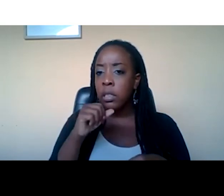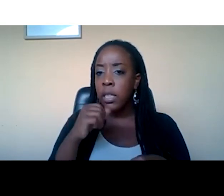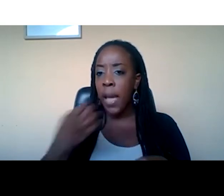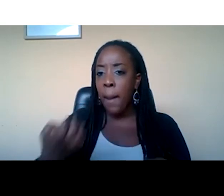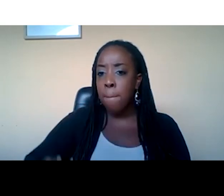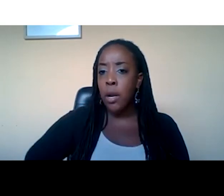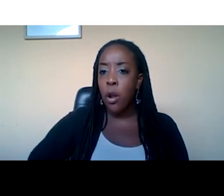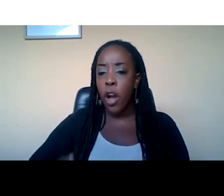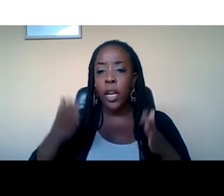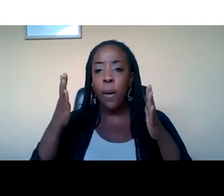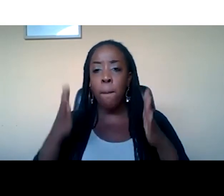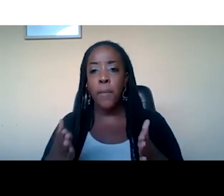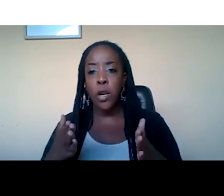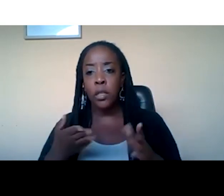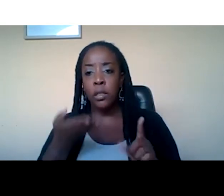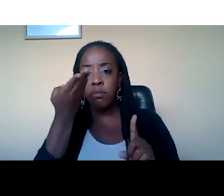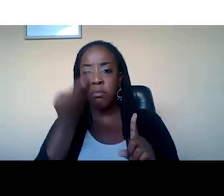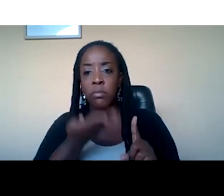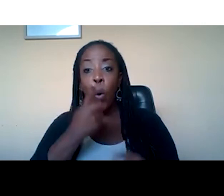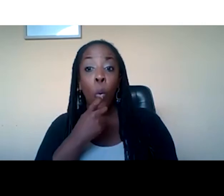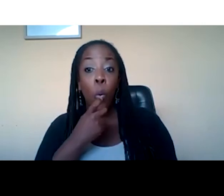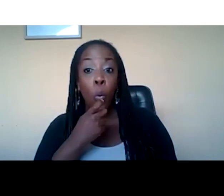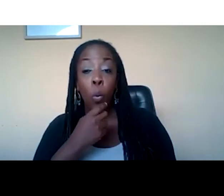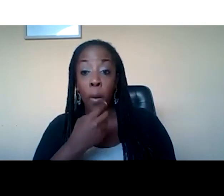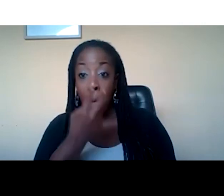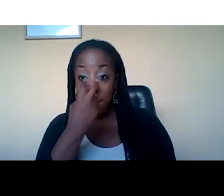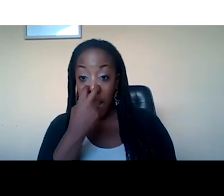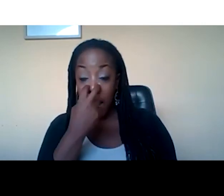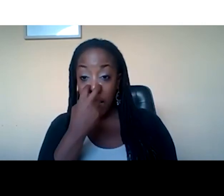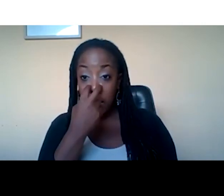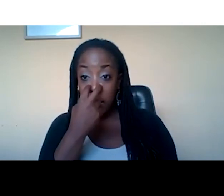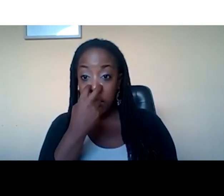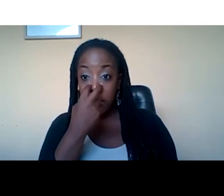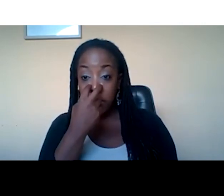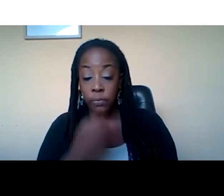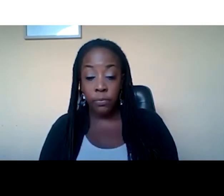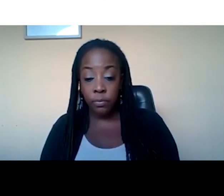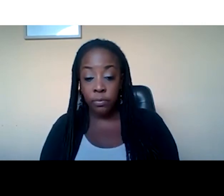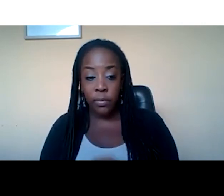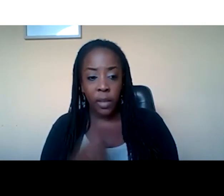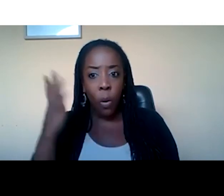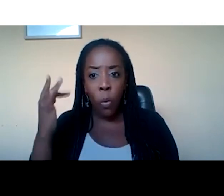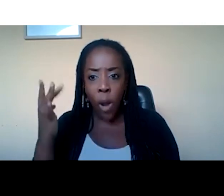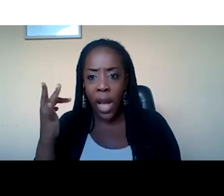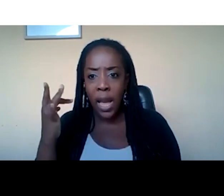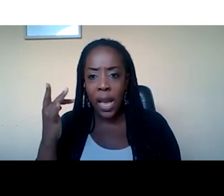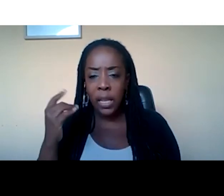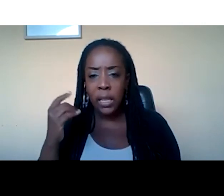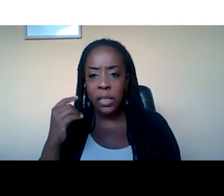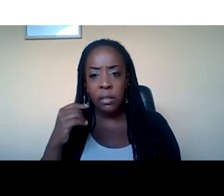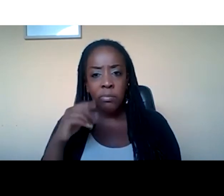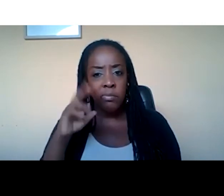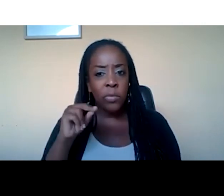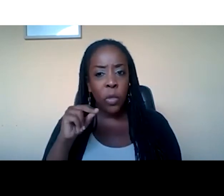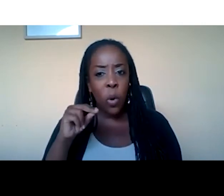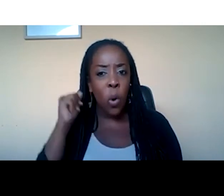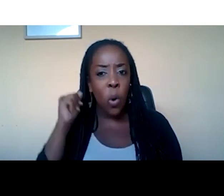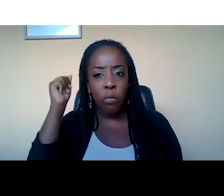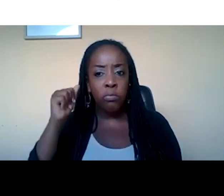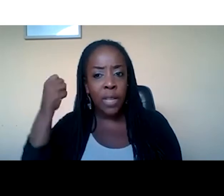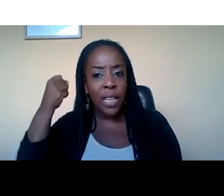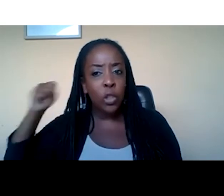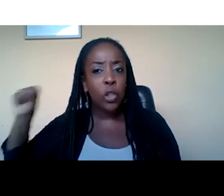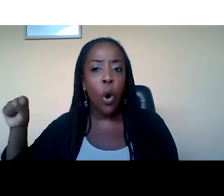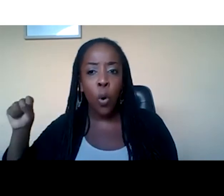somebody who is blind based on the fact that there was no speaking elevator in